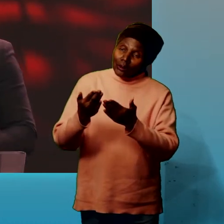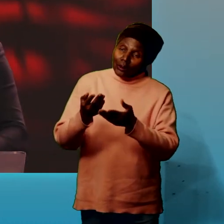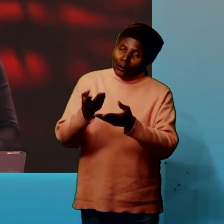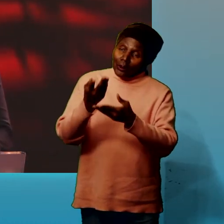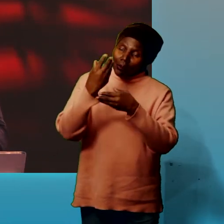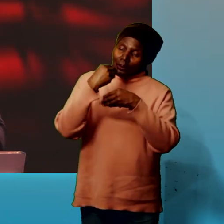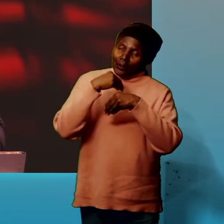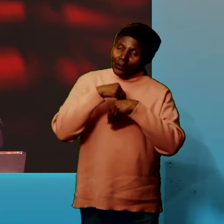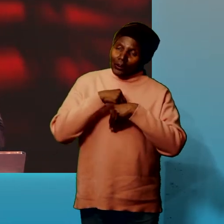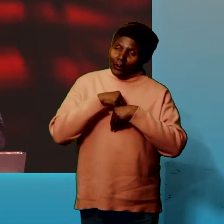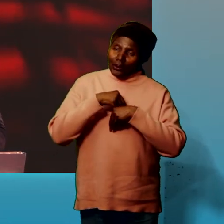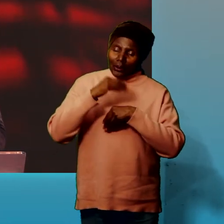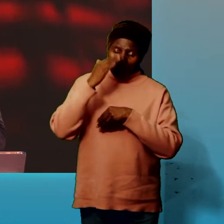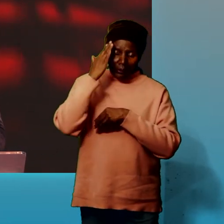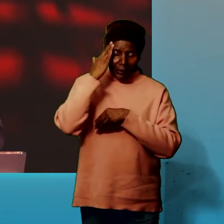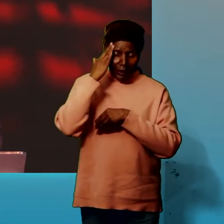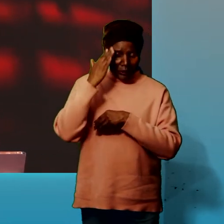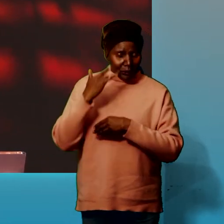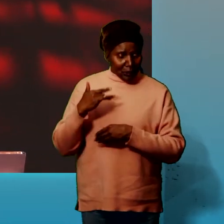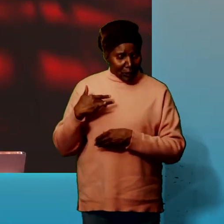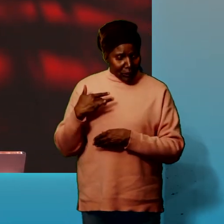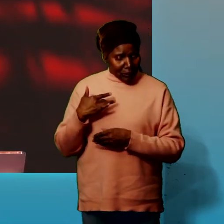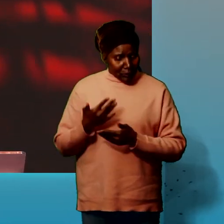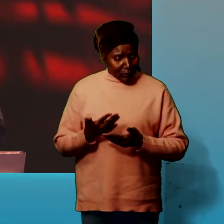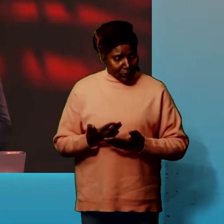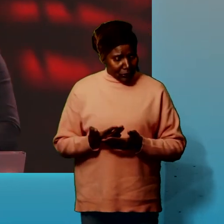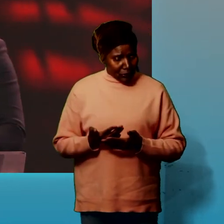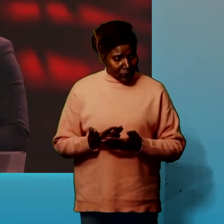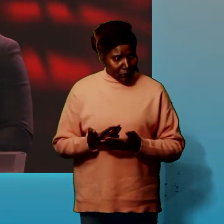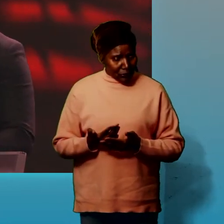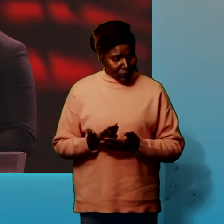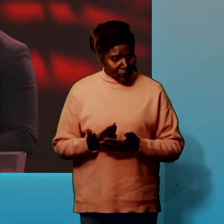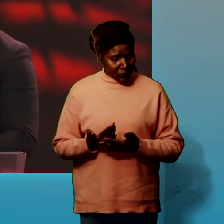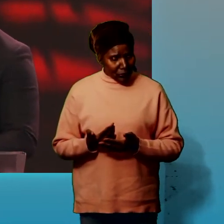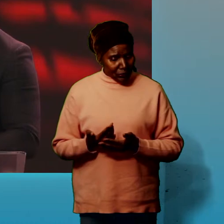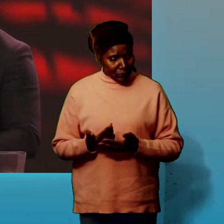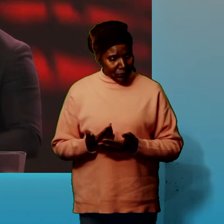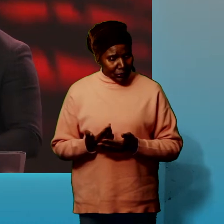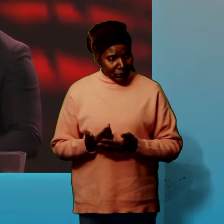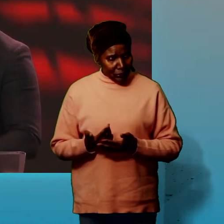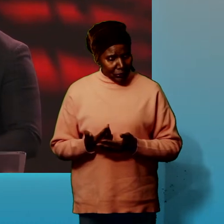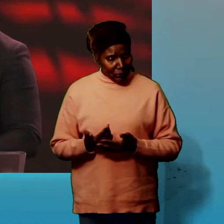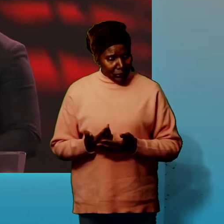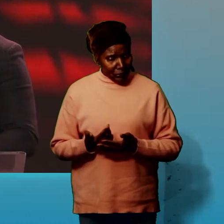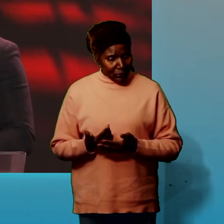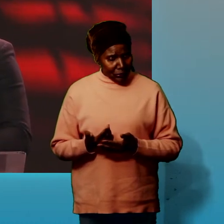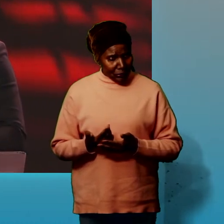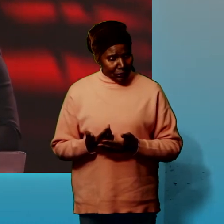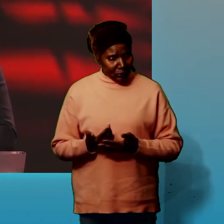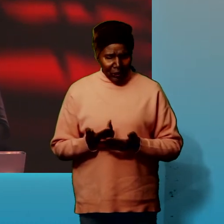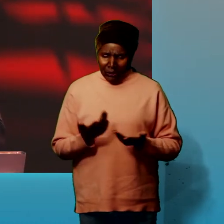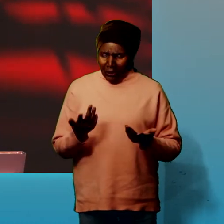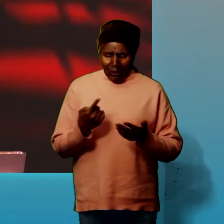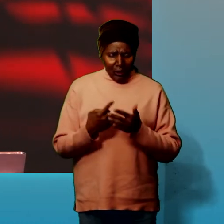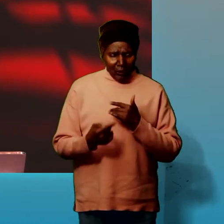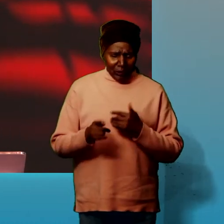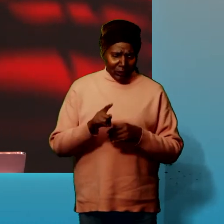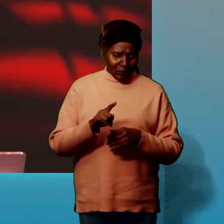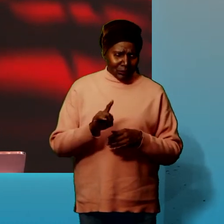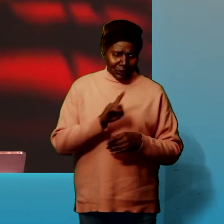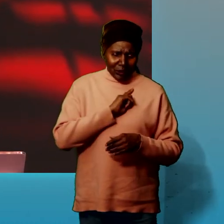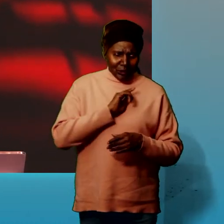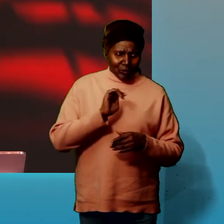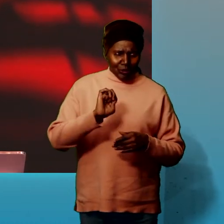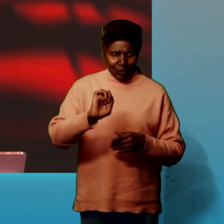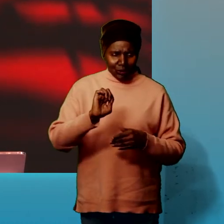into our mind, into our life. Not necessarily for the job that you have, the clothes that you wear,